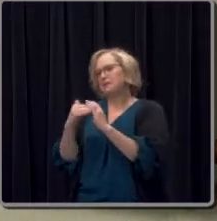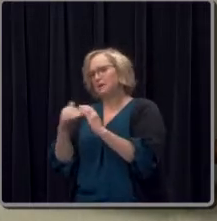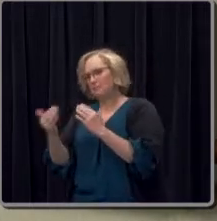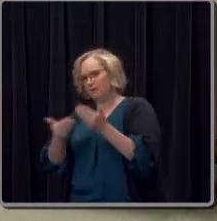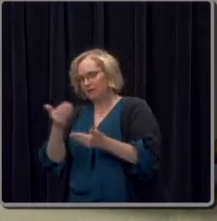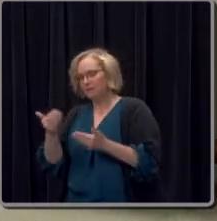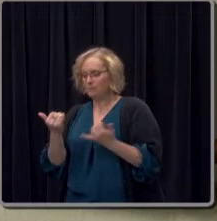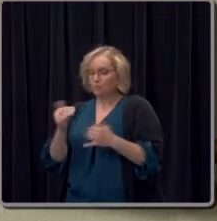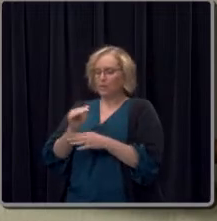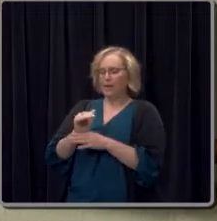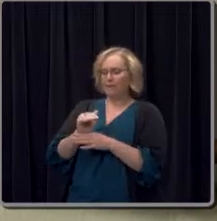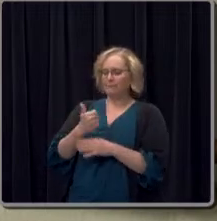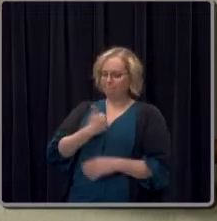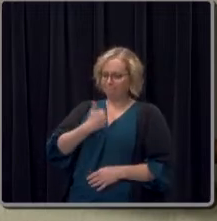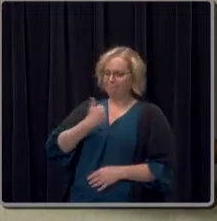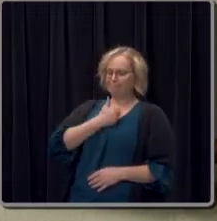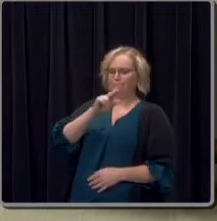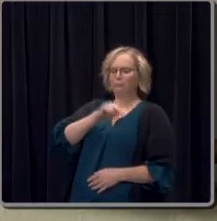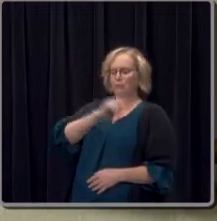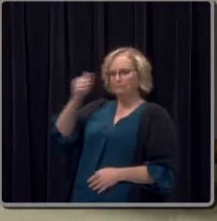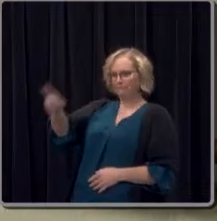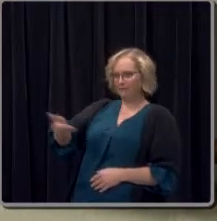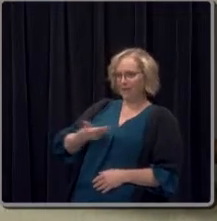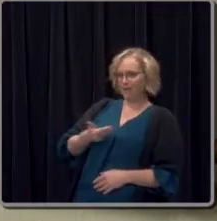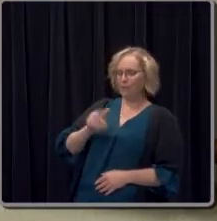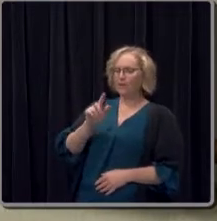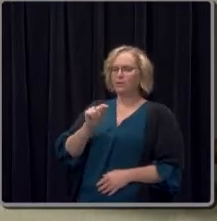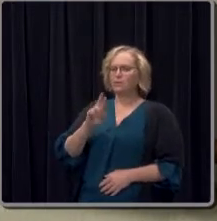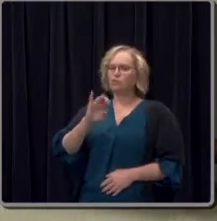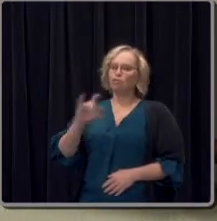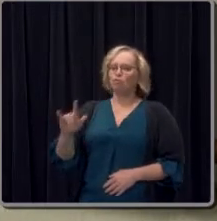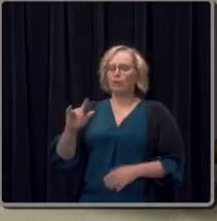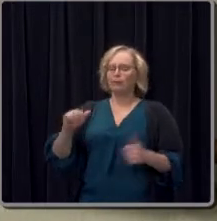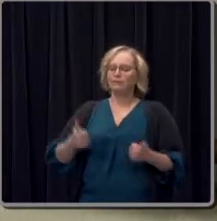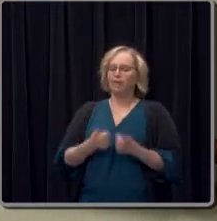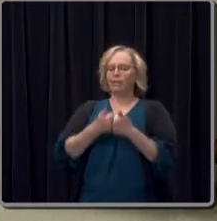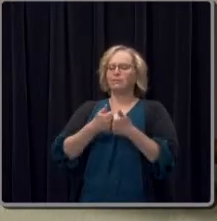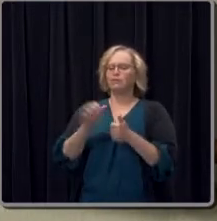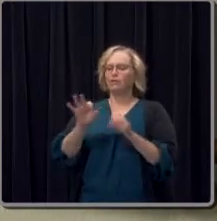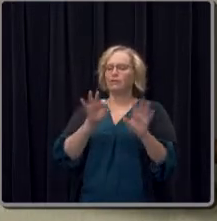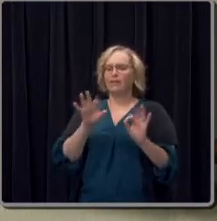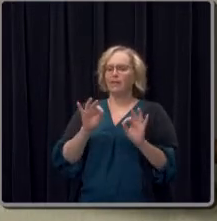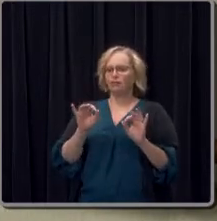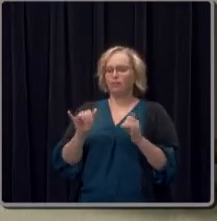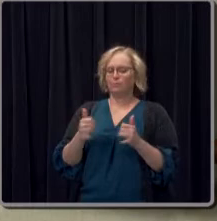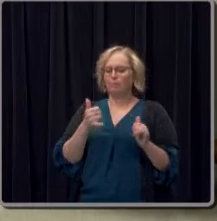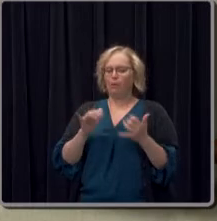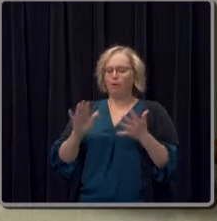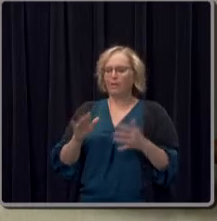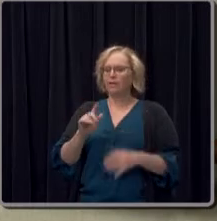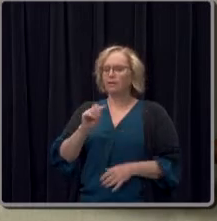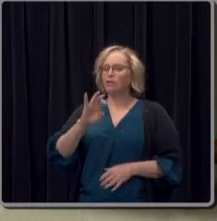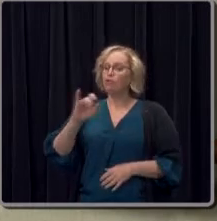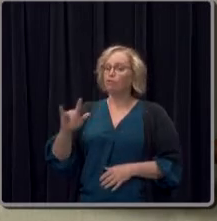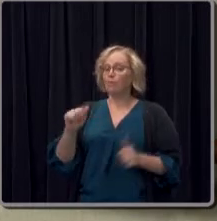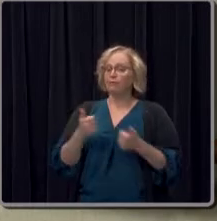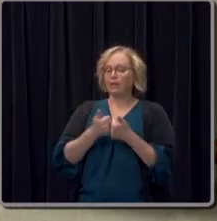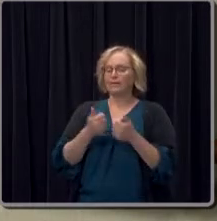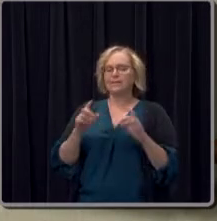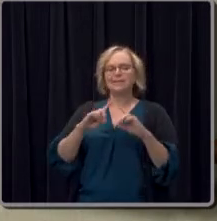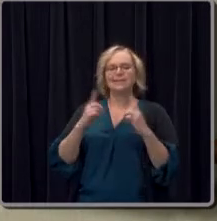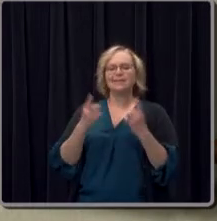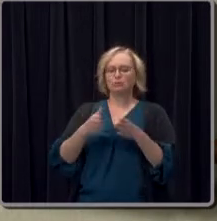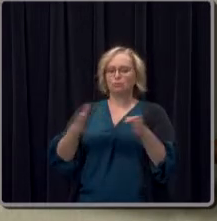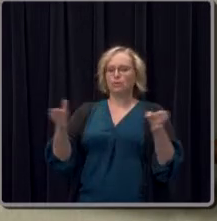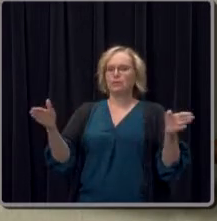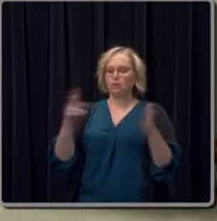personally invite you to the Trail Challenge selection party. The Trail Challenge is a district-wide reading program.